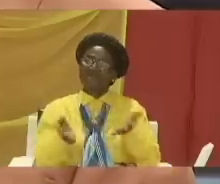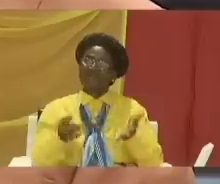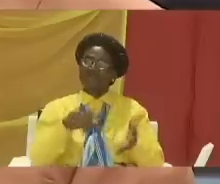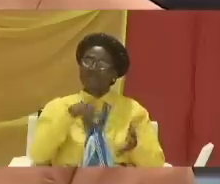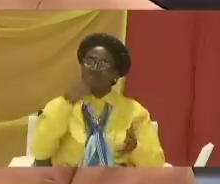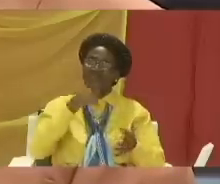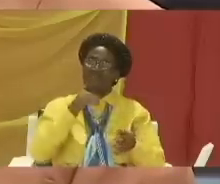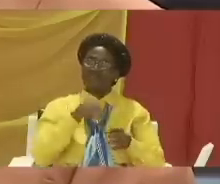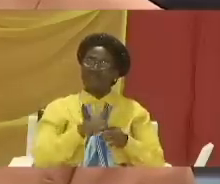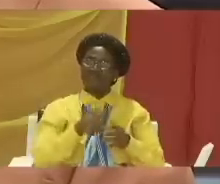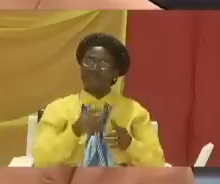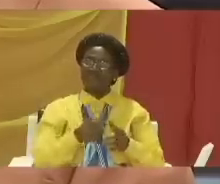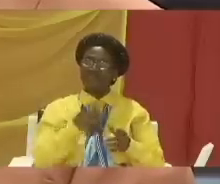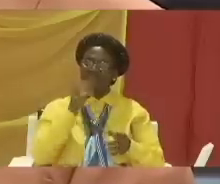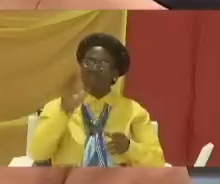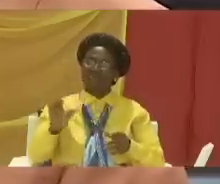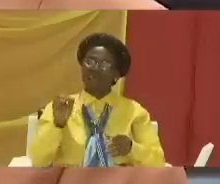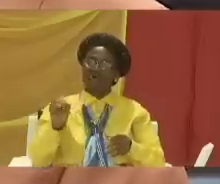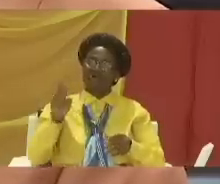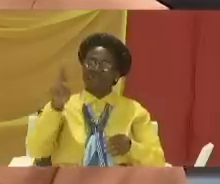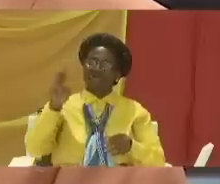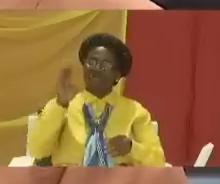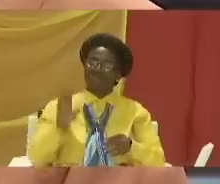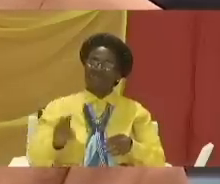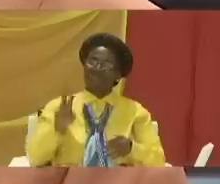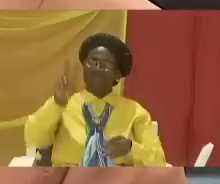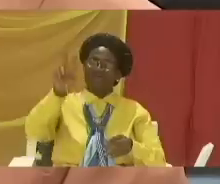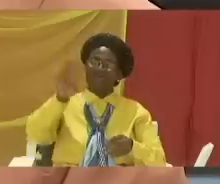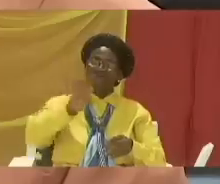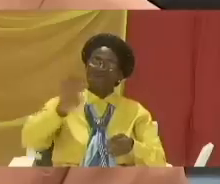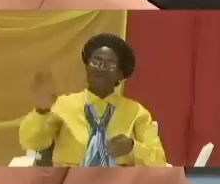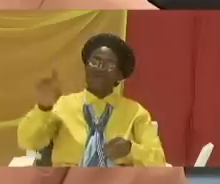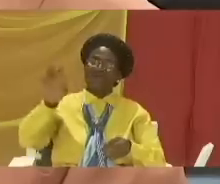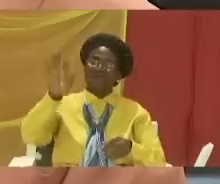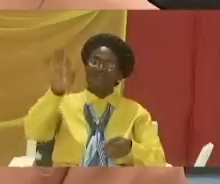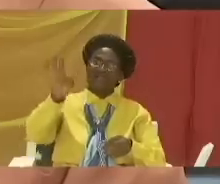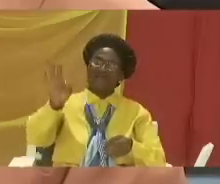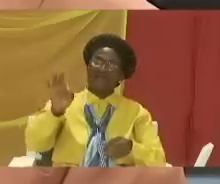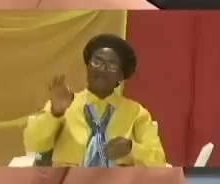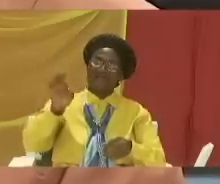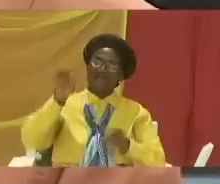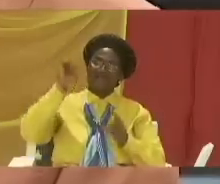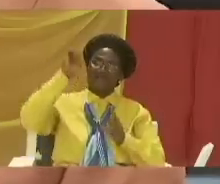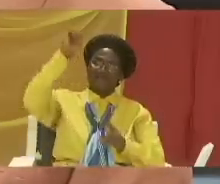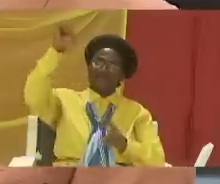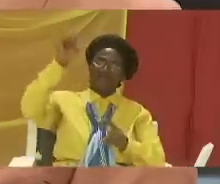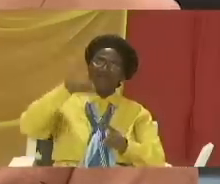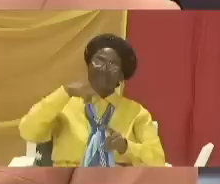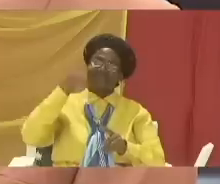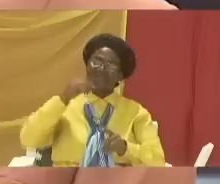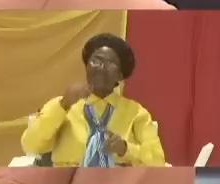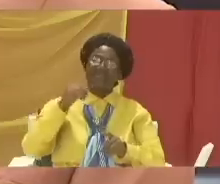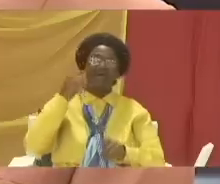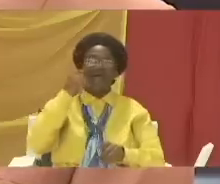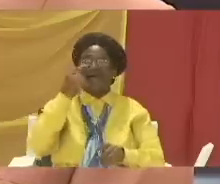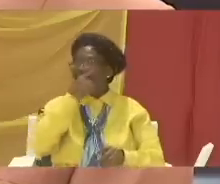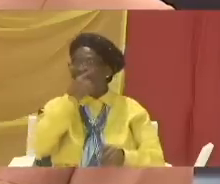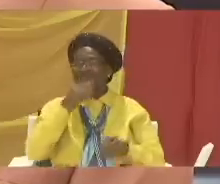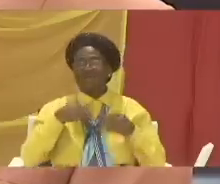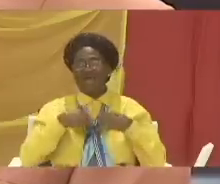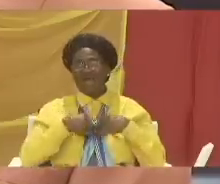2, verse 9, 1 Corinthians chapter 2, verse 9, he said, eyes have not seen,